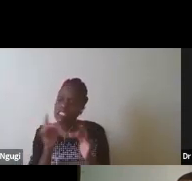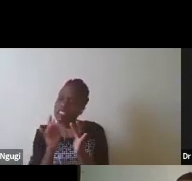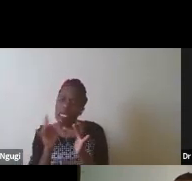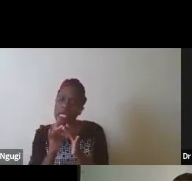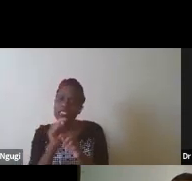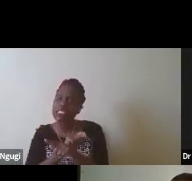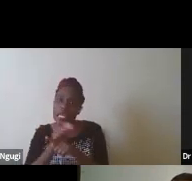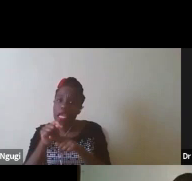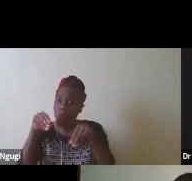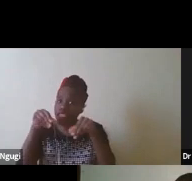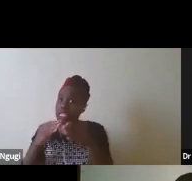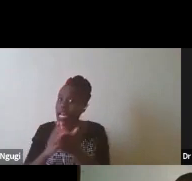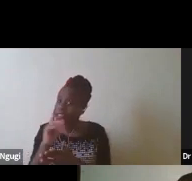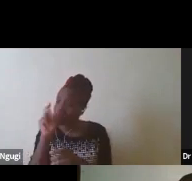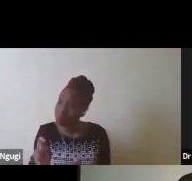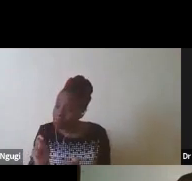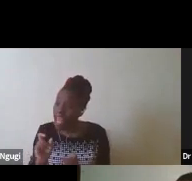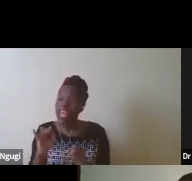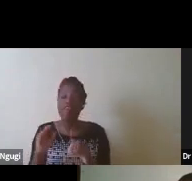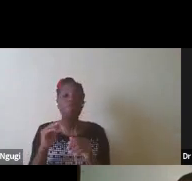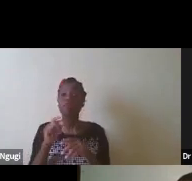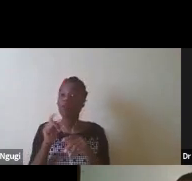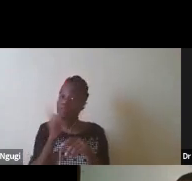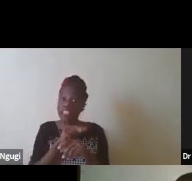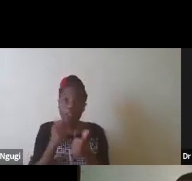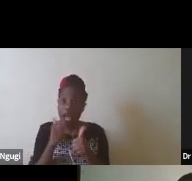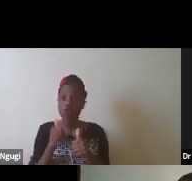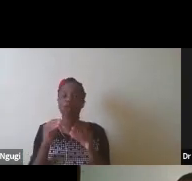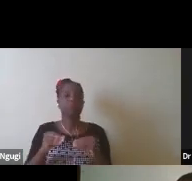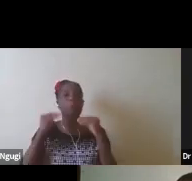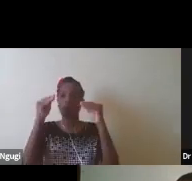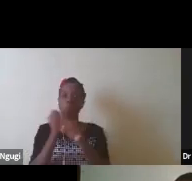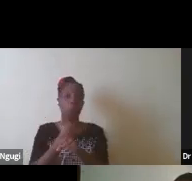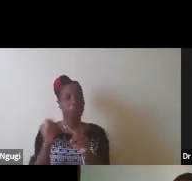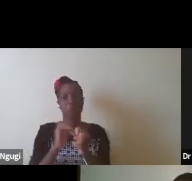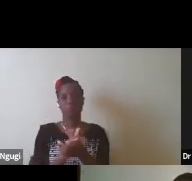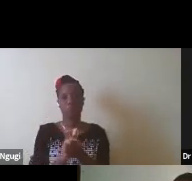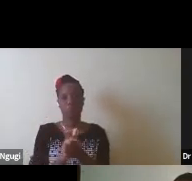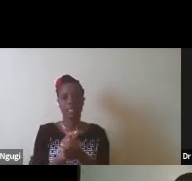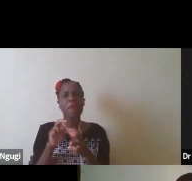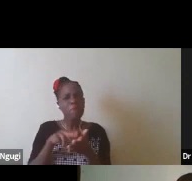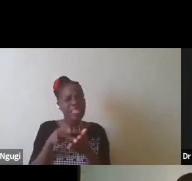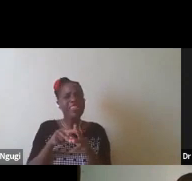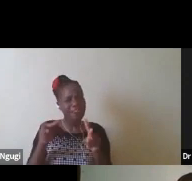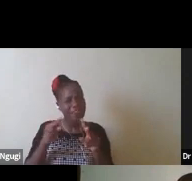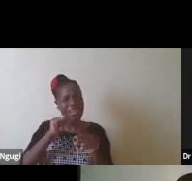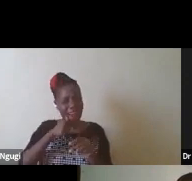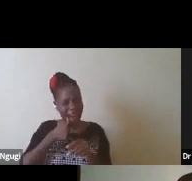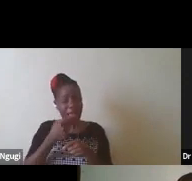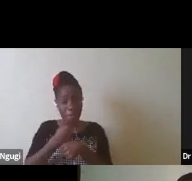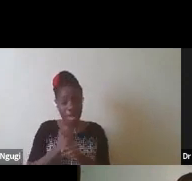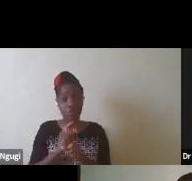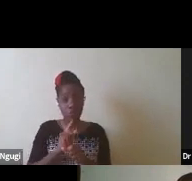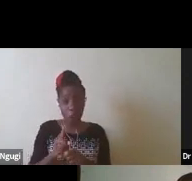If you've not done e-training, it might mark you down a little. So they've also got it, and they are all, before they go for the training, for the promotion